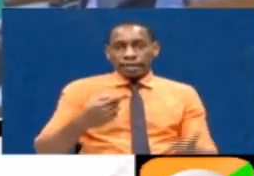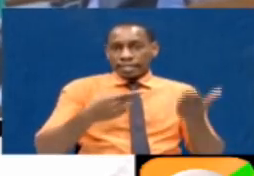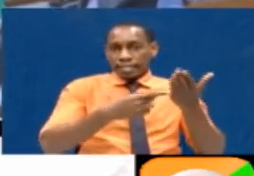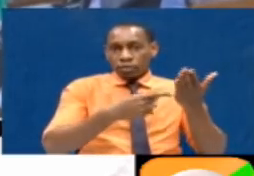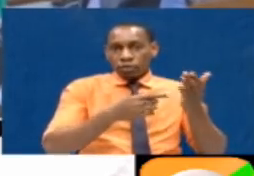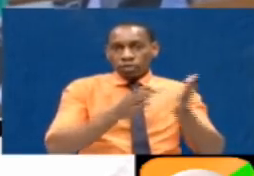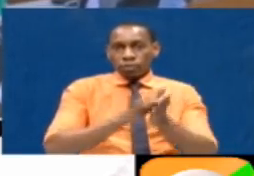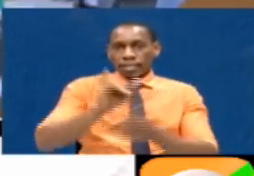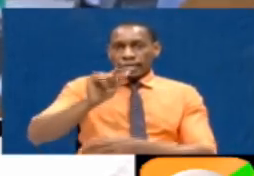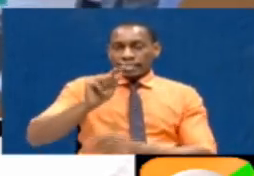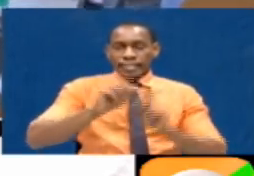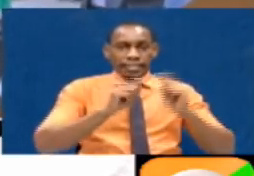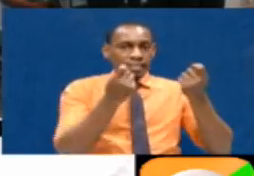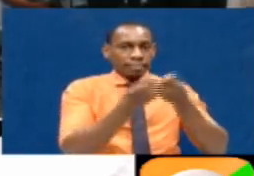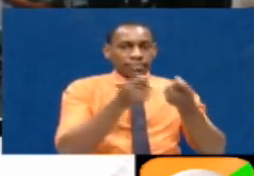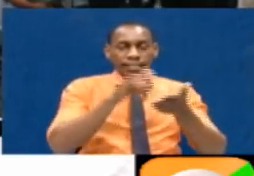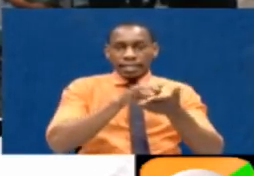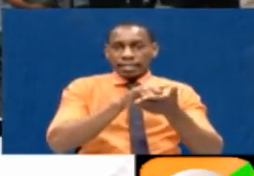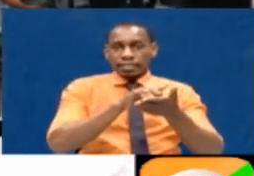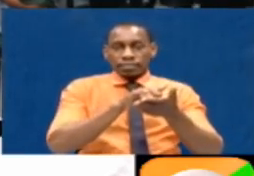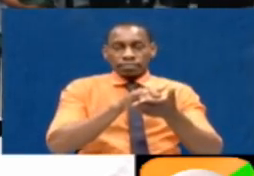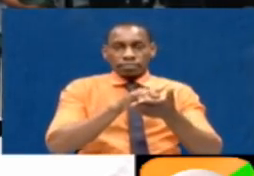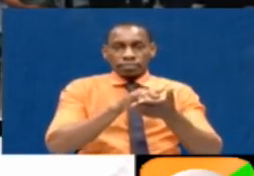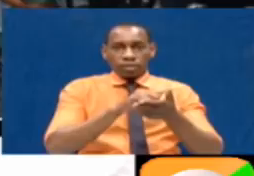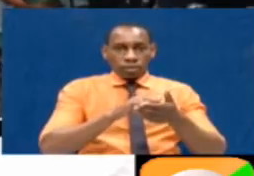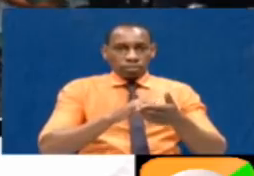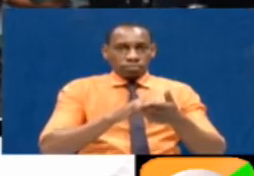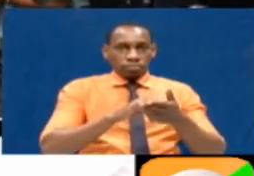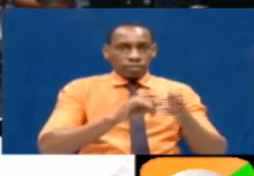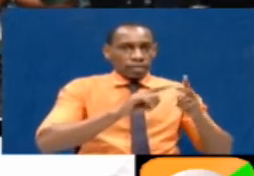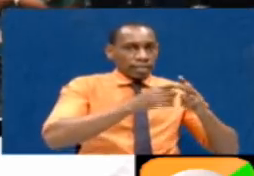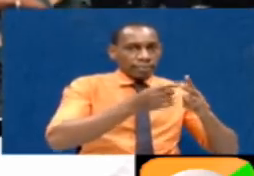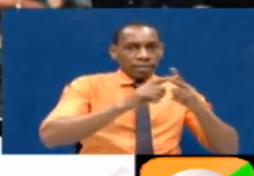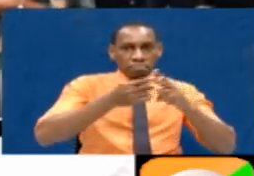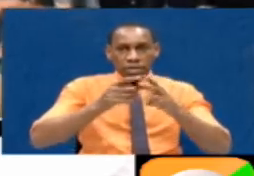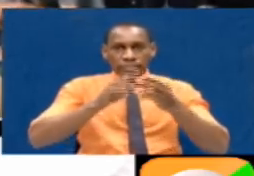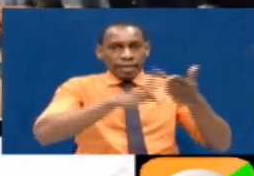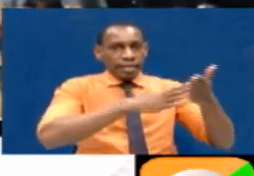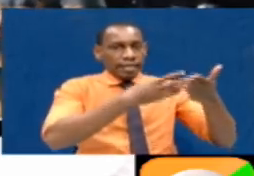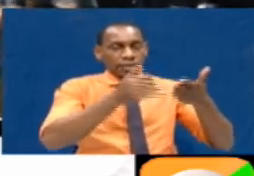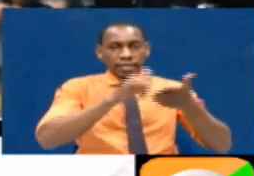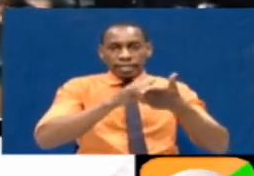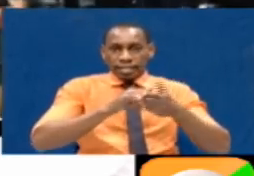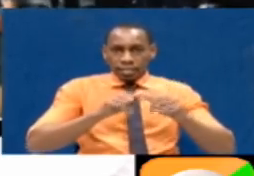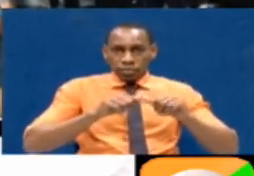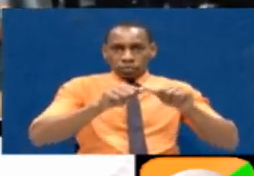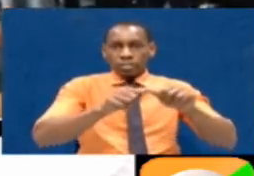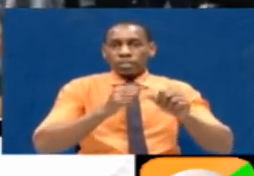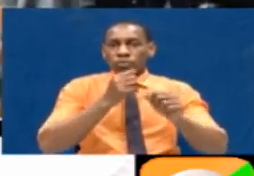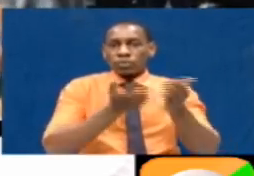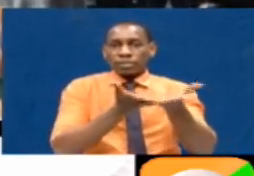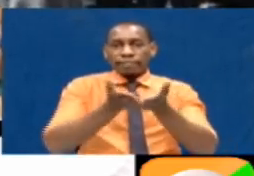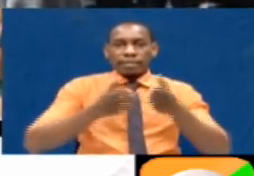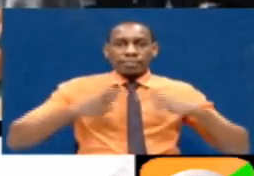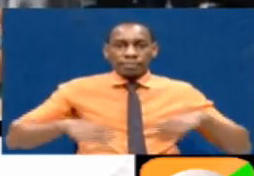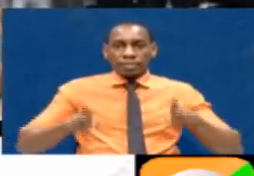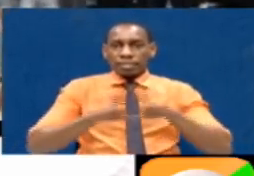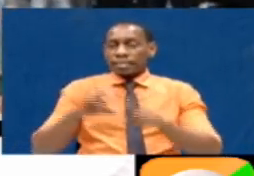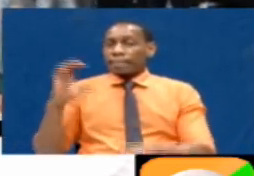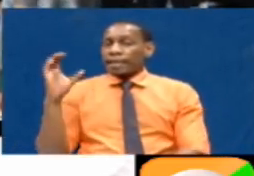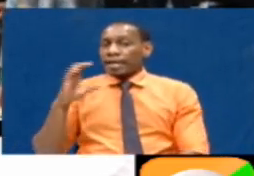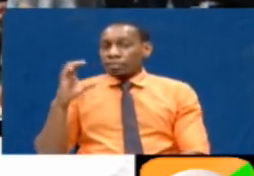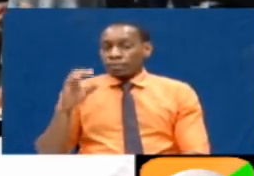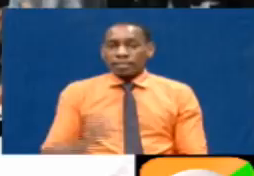technology and IT teams who are maintaining our network to keep serving Kenyans and also our